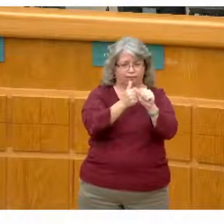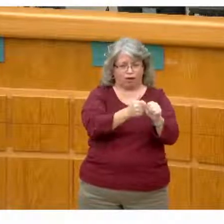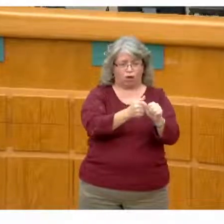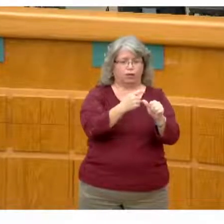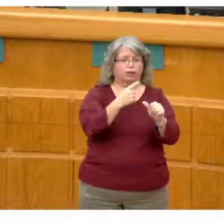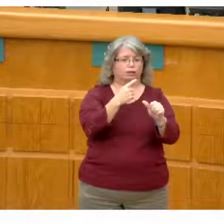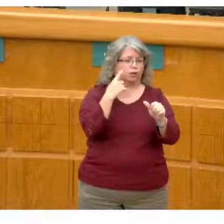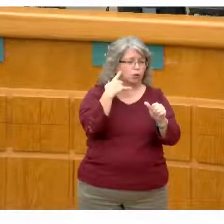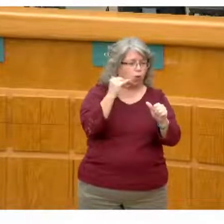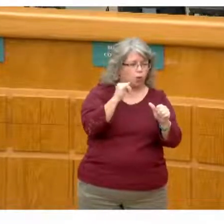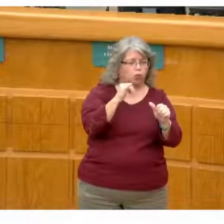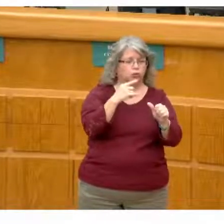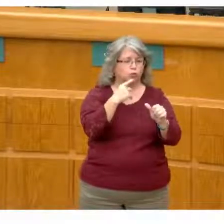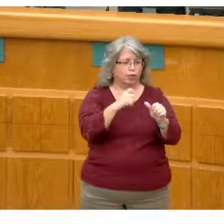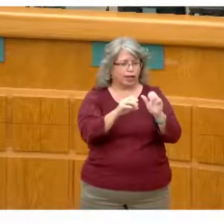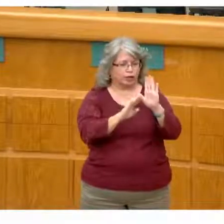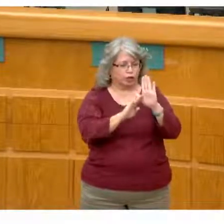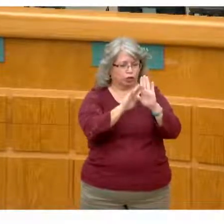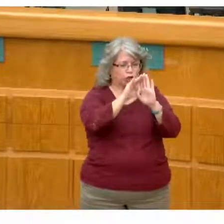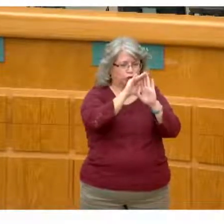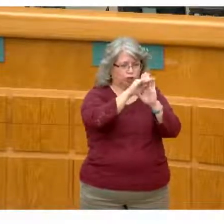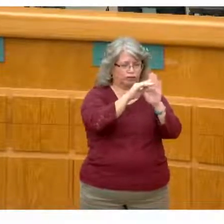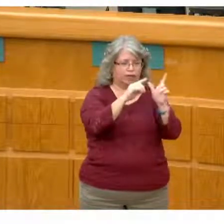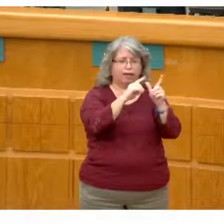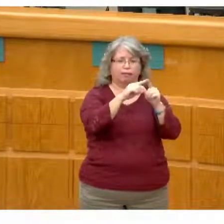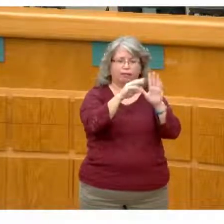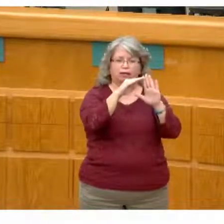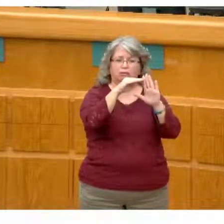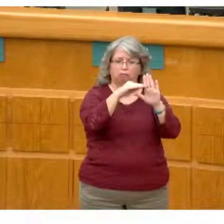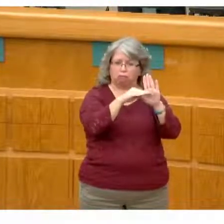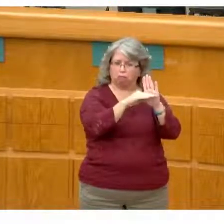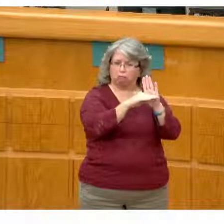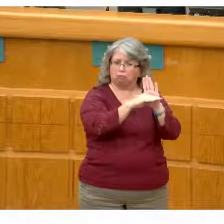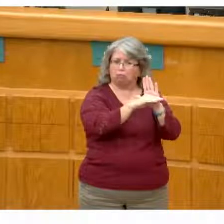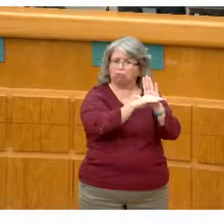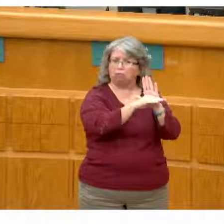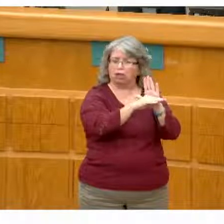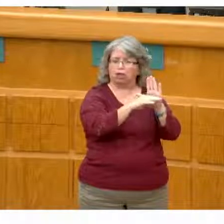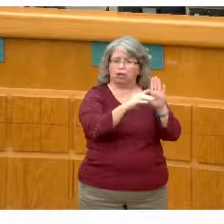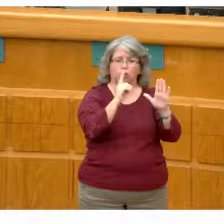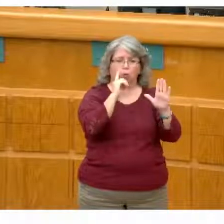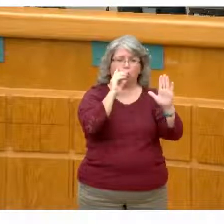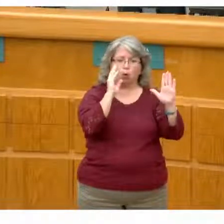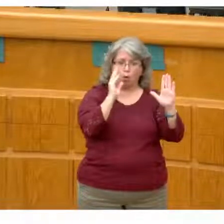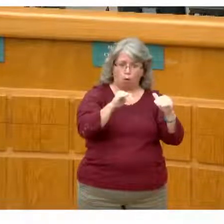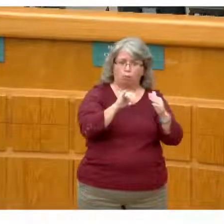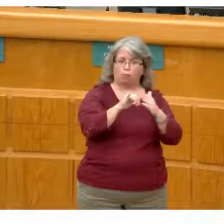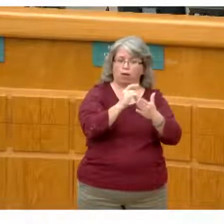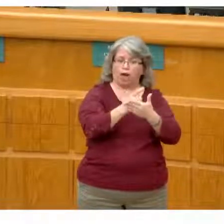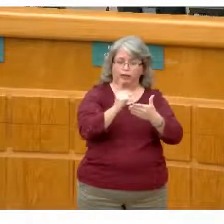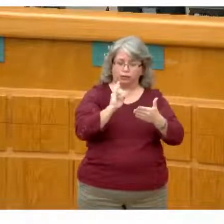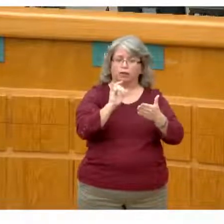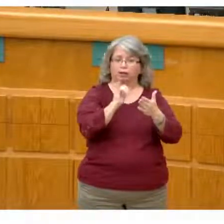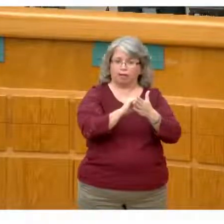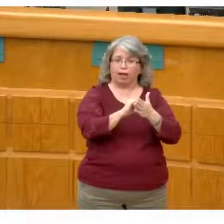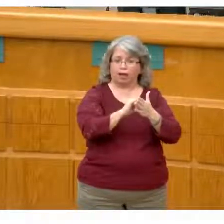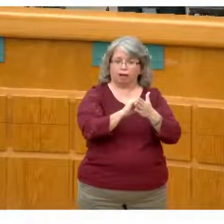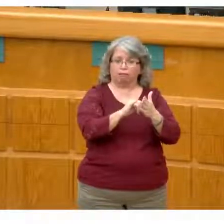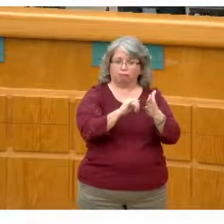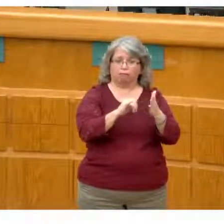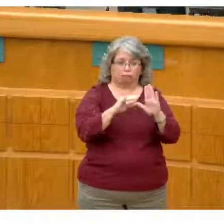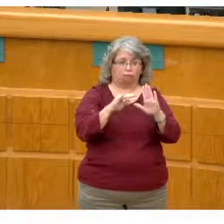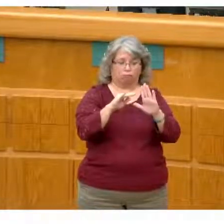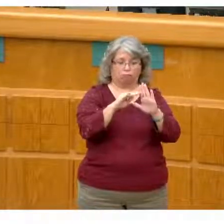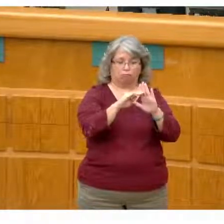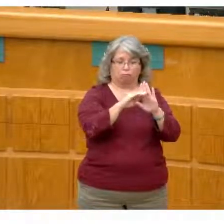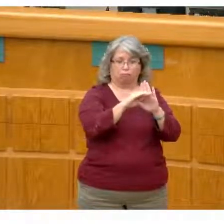couple weeks. And what we were hoping last week, where it still looked level, was that this was the model over projecting where the cases or where